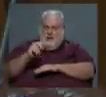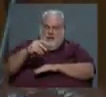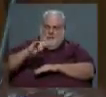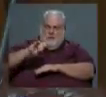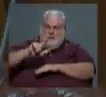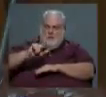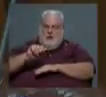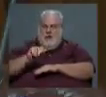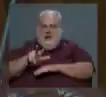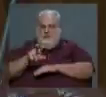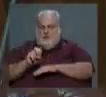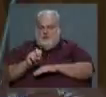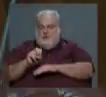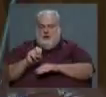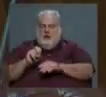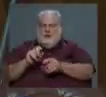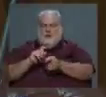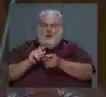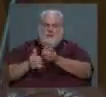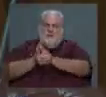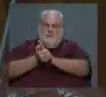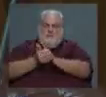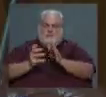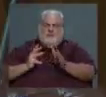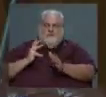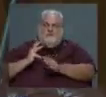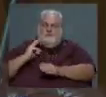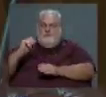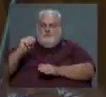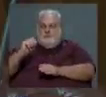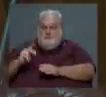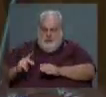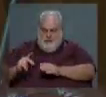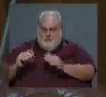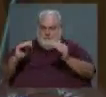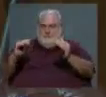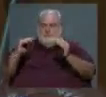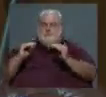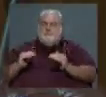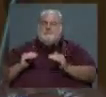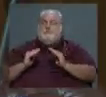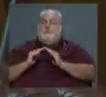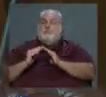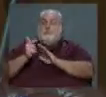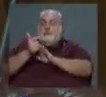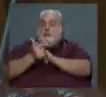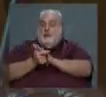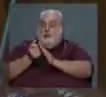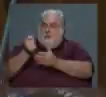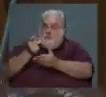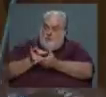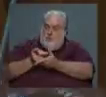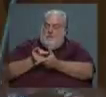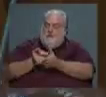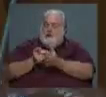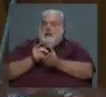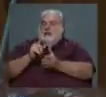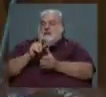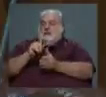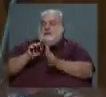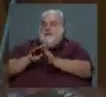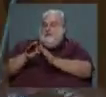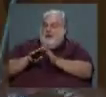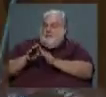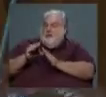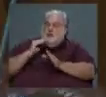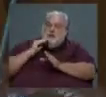Rock, Arkansas, amending the official zoning map of the city of Little Rock, Arkansas, and for the purposes. An ordinance to approve a plan zoning development establish a plan